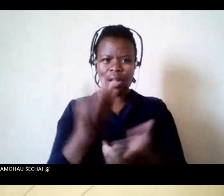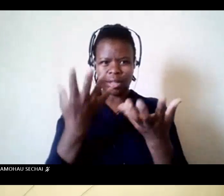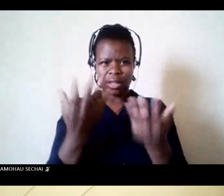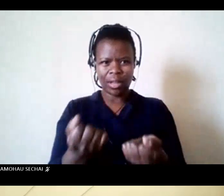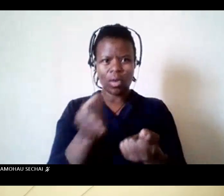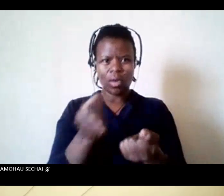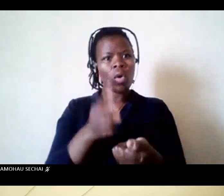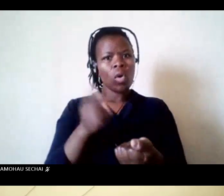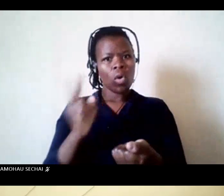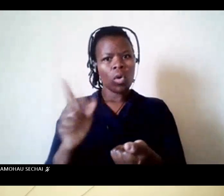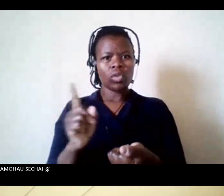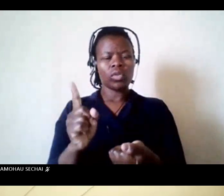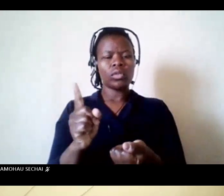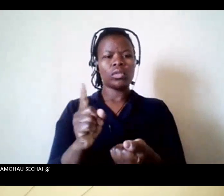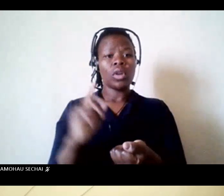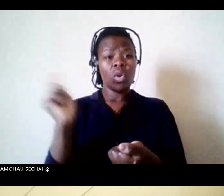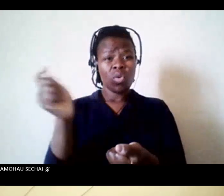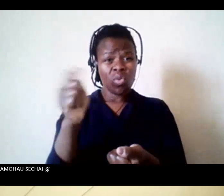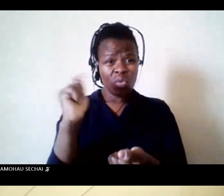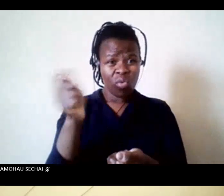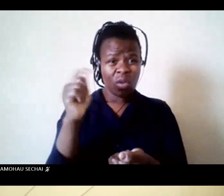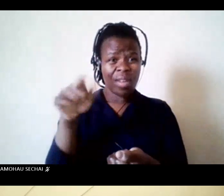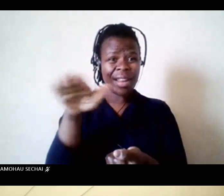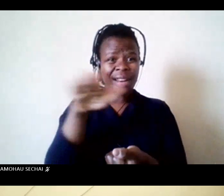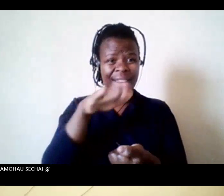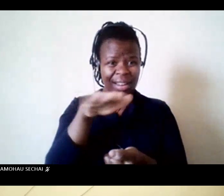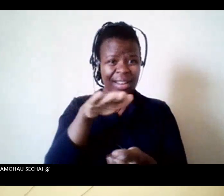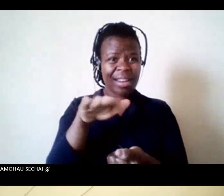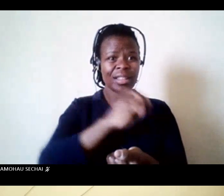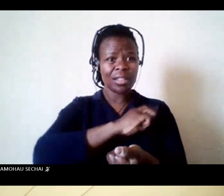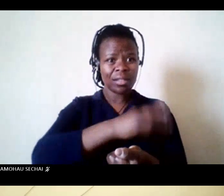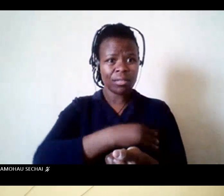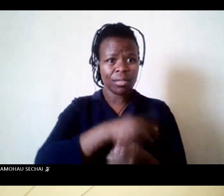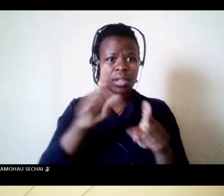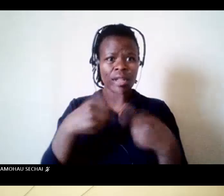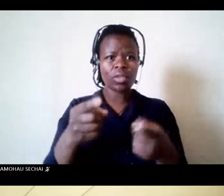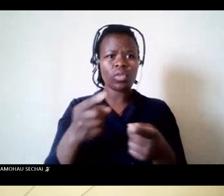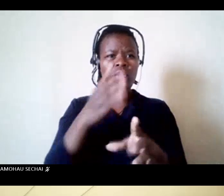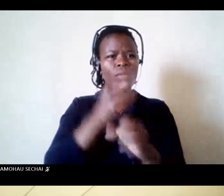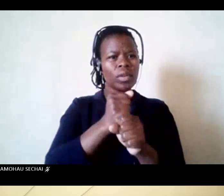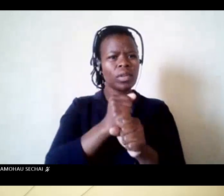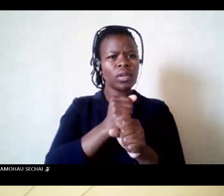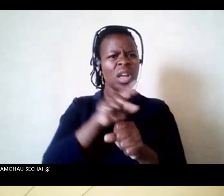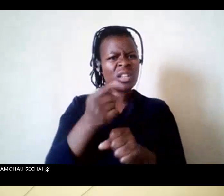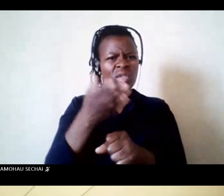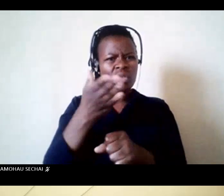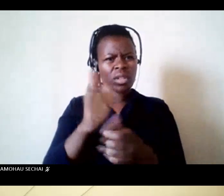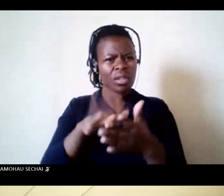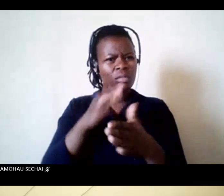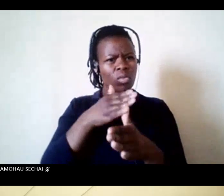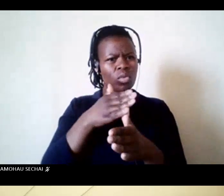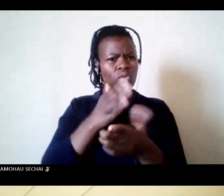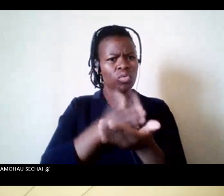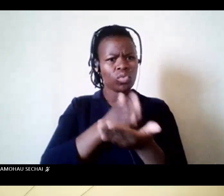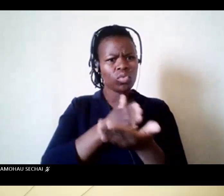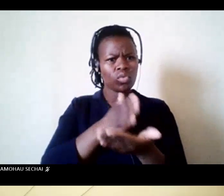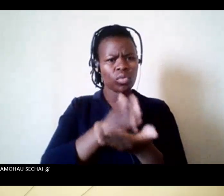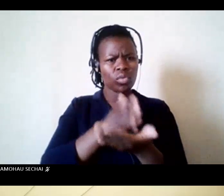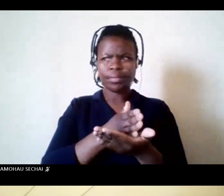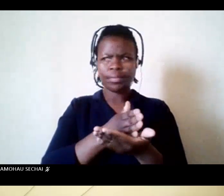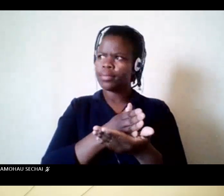areas, women, they never get to find out these things because they don't get the necessary tests done on them due